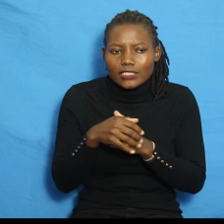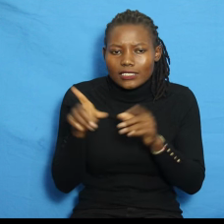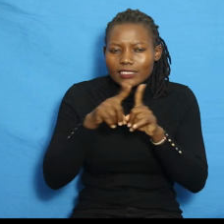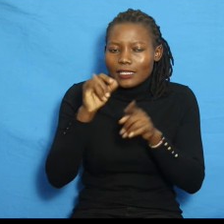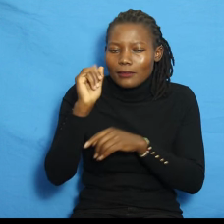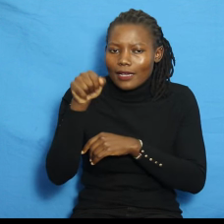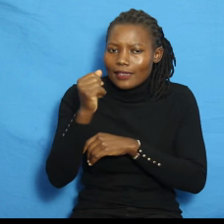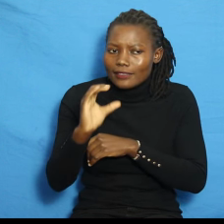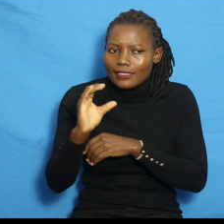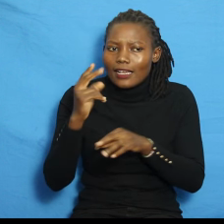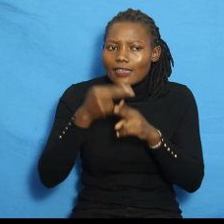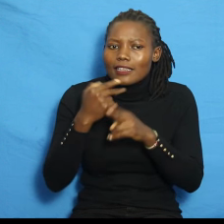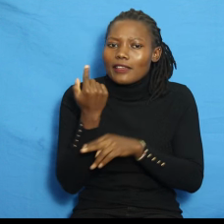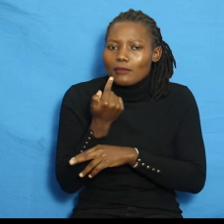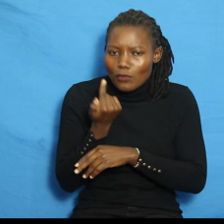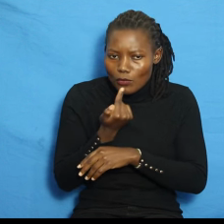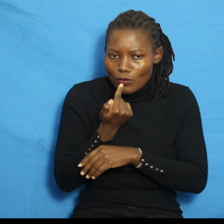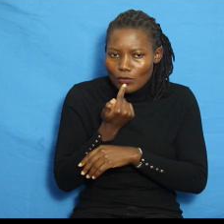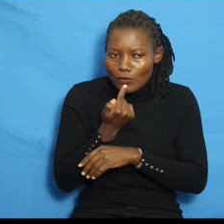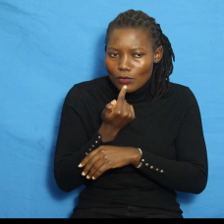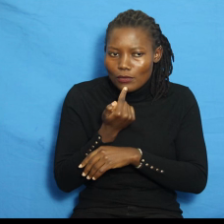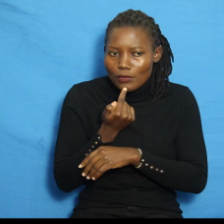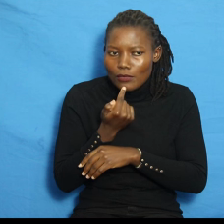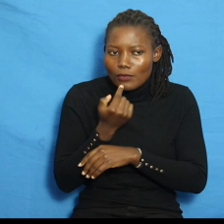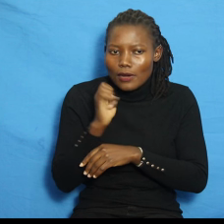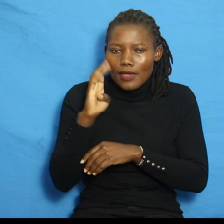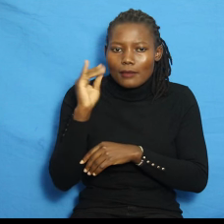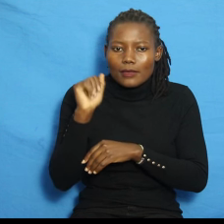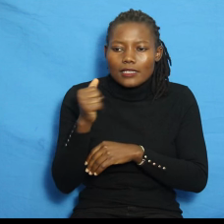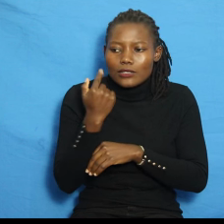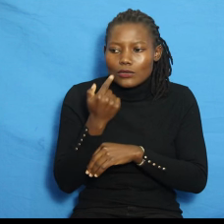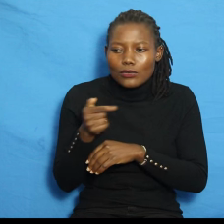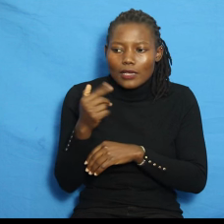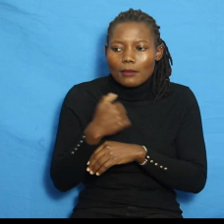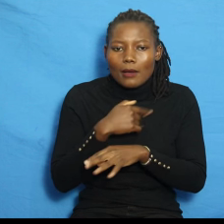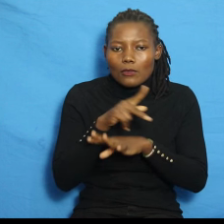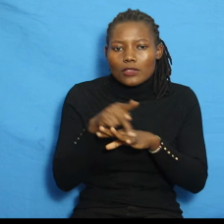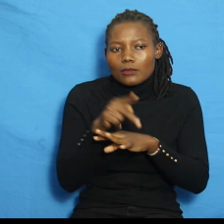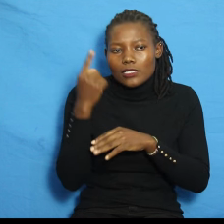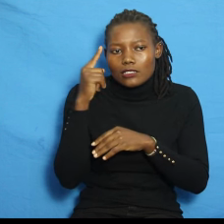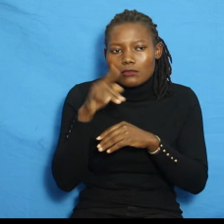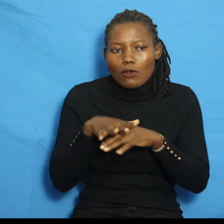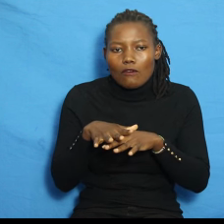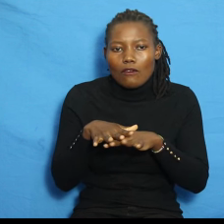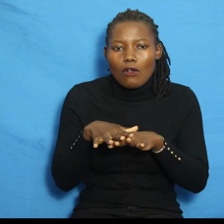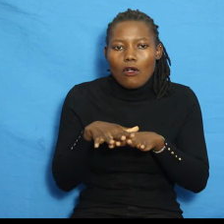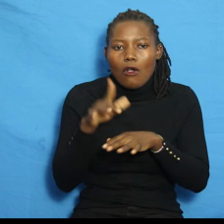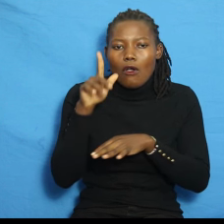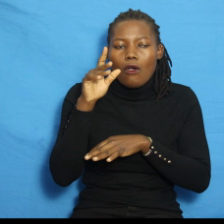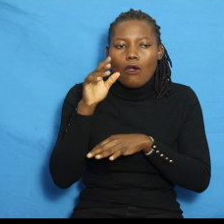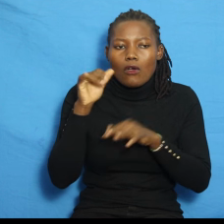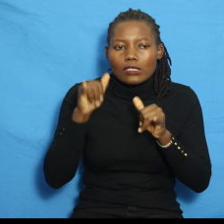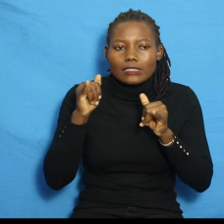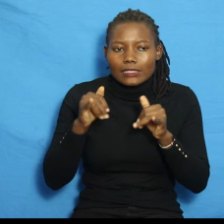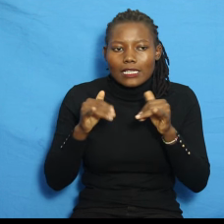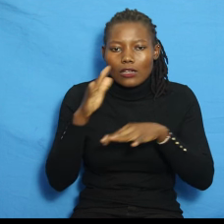Newton, a gentleman who was called Archimedes, who came up with his principle of flotation, and that